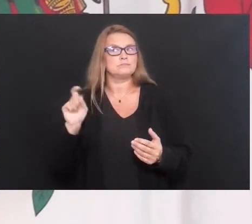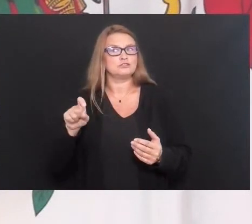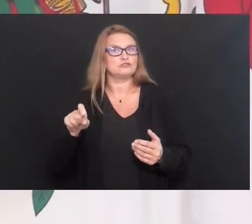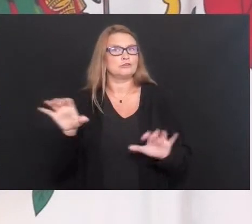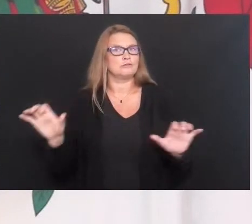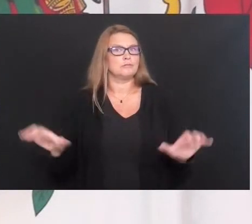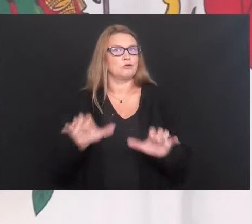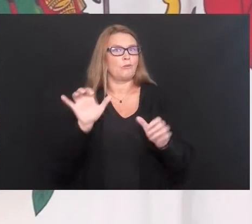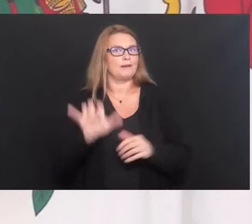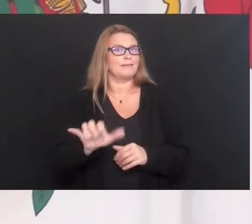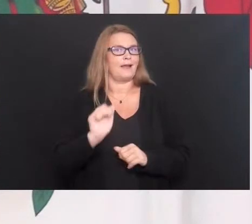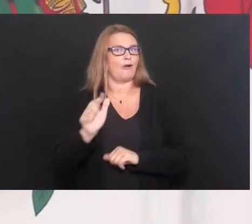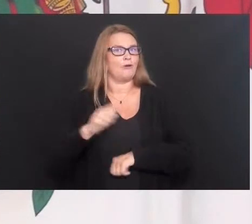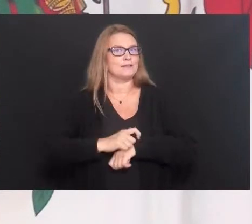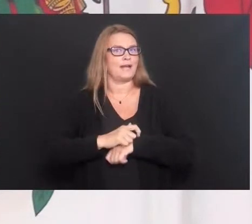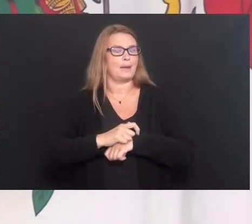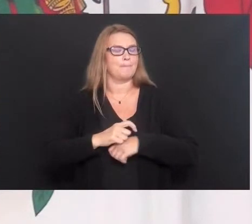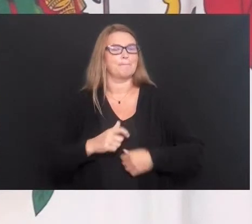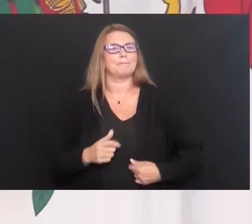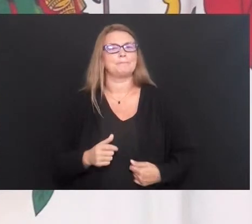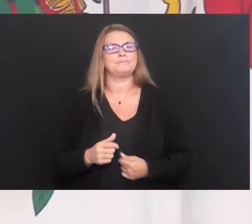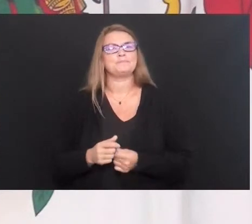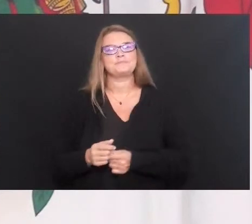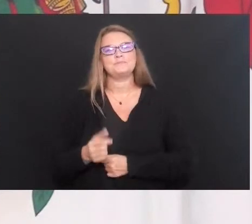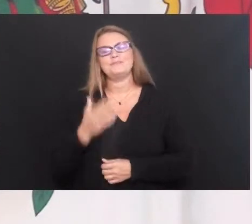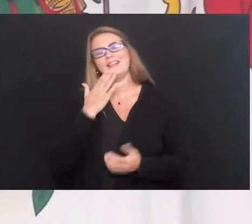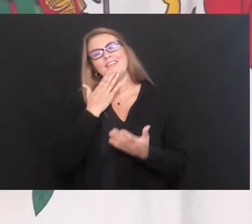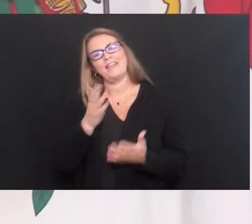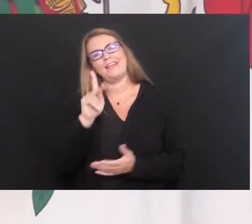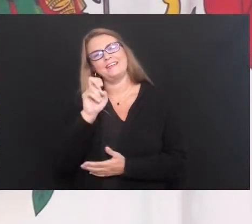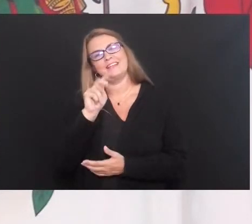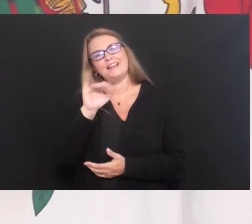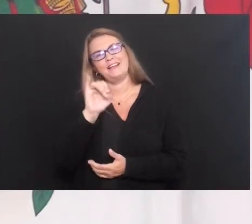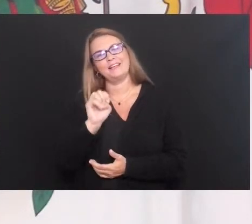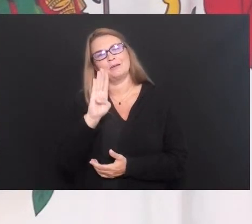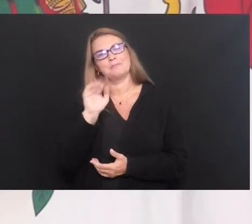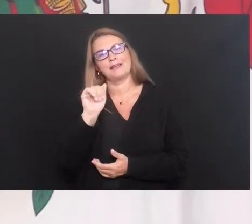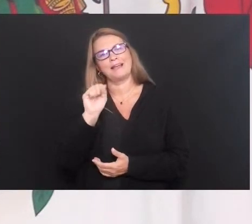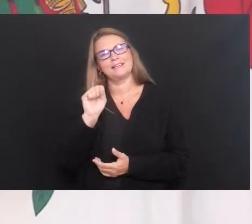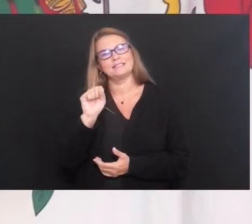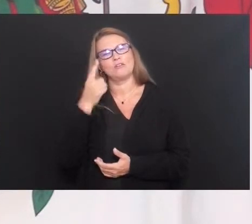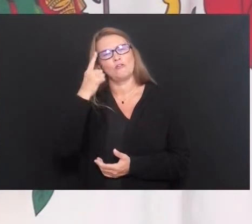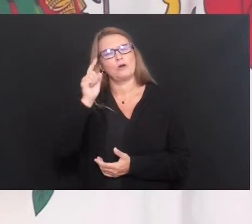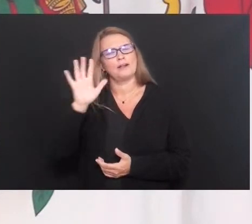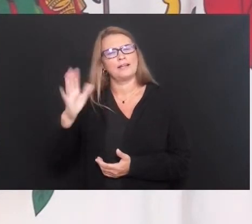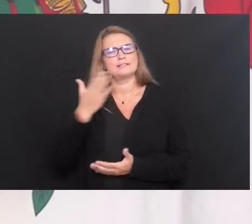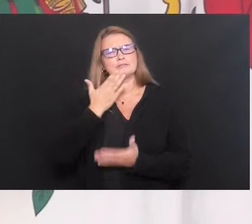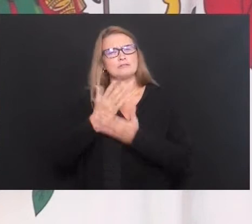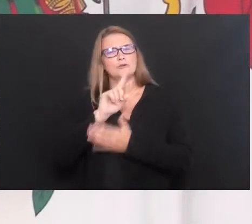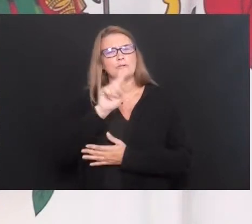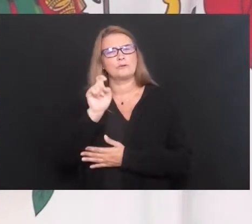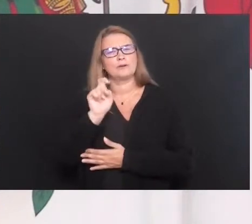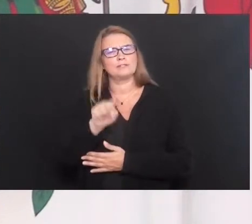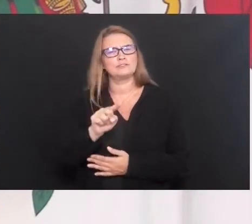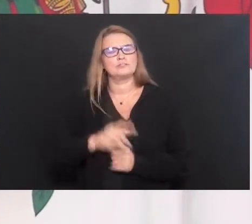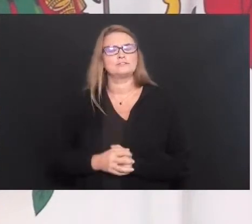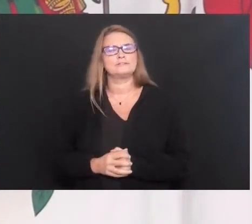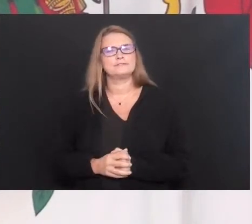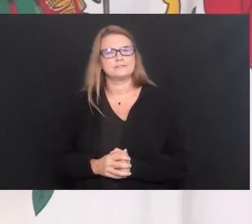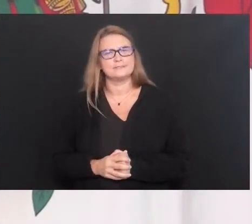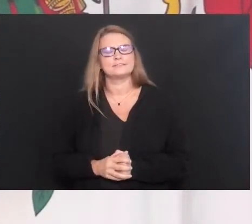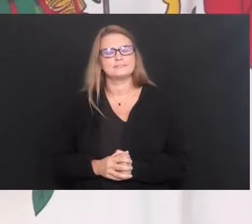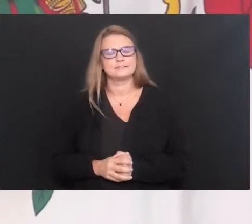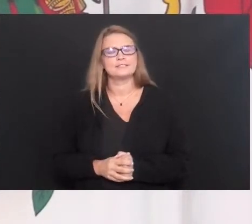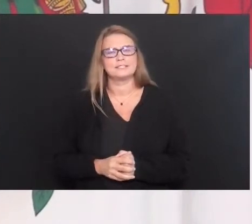doing. And so, you know, I thank Kenny for his insight and I want everybody to